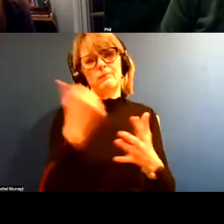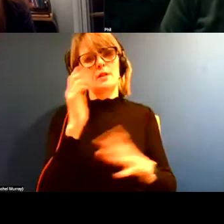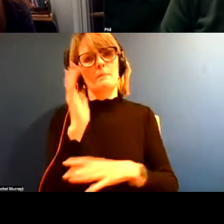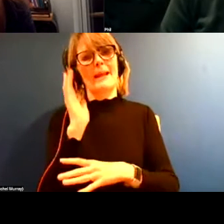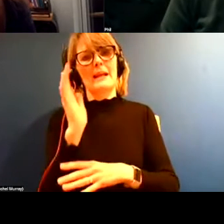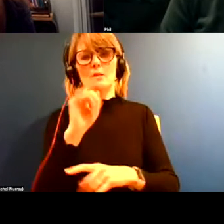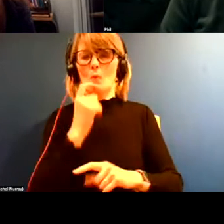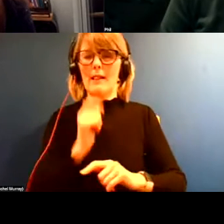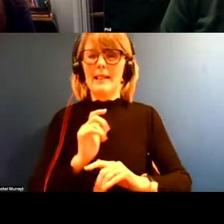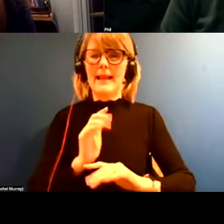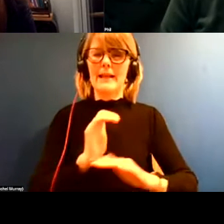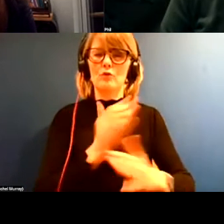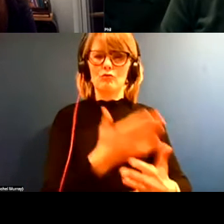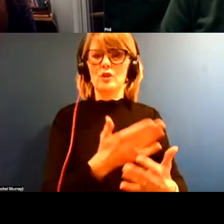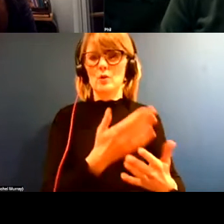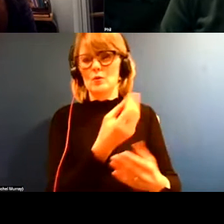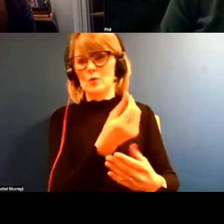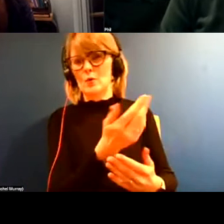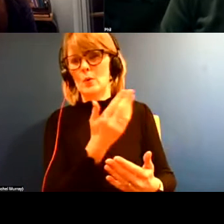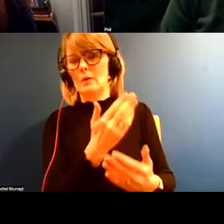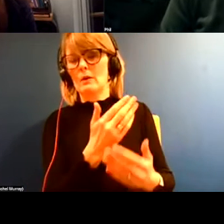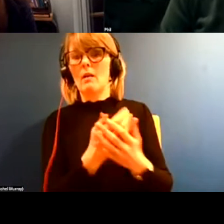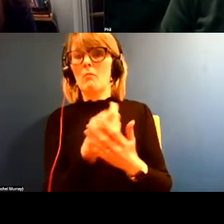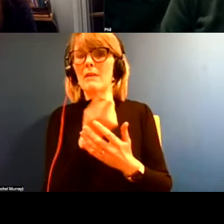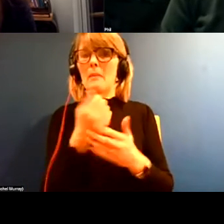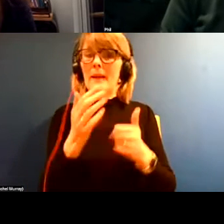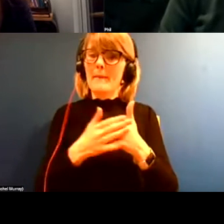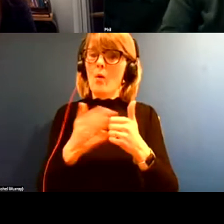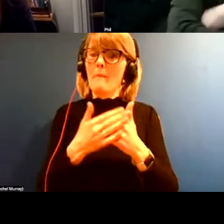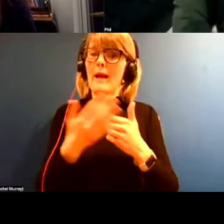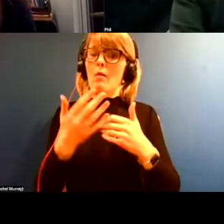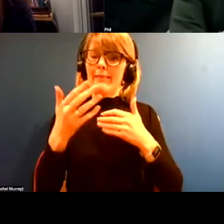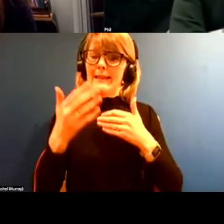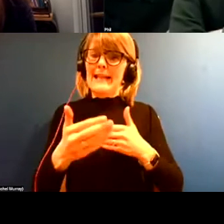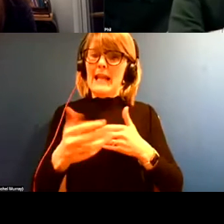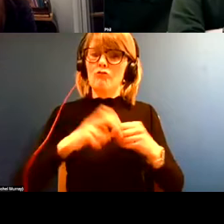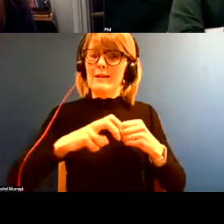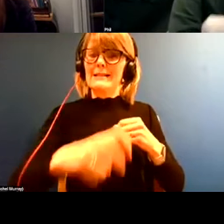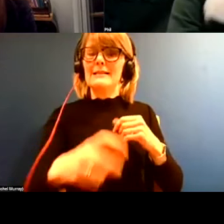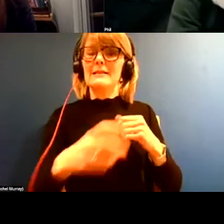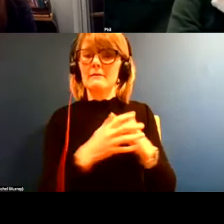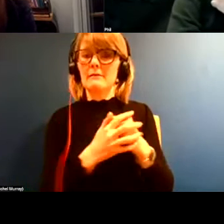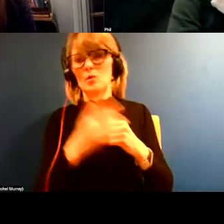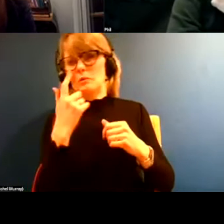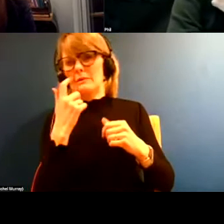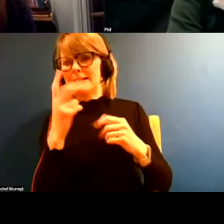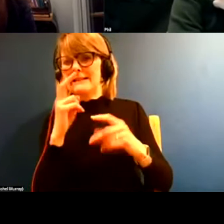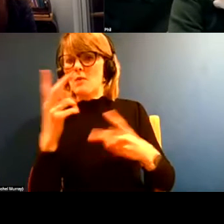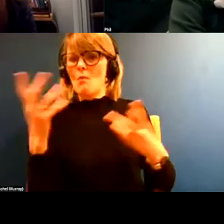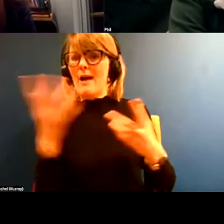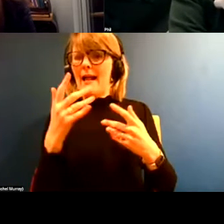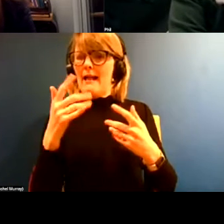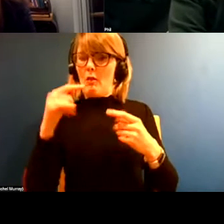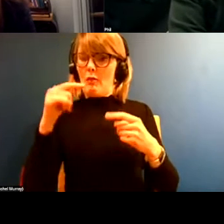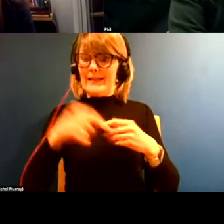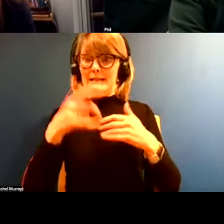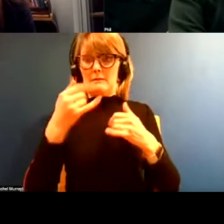just a moment. But a little bit more about the series as a whole so that you can see where this one fits in that broader